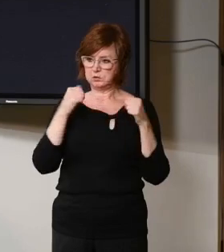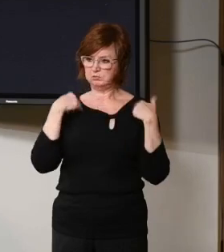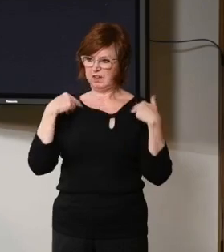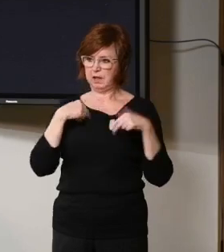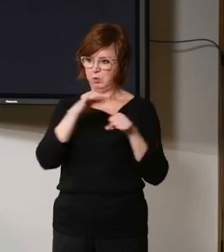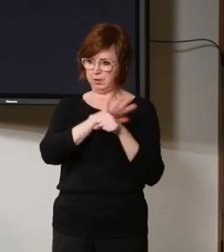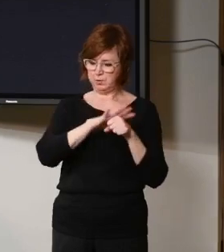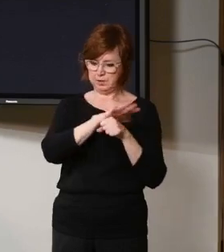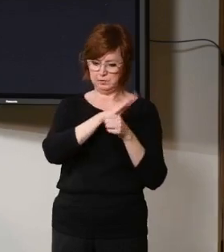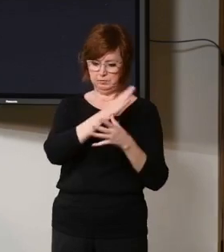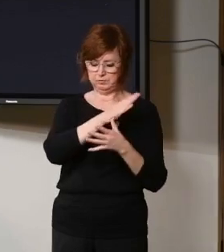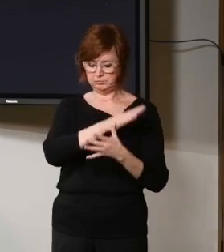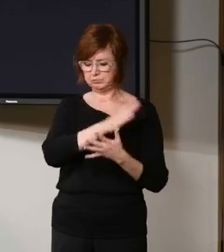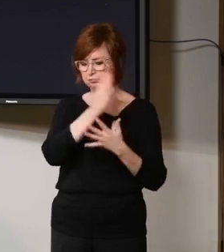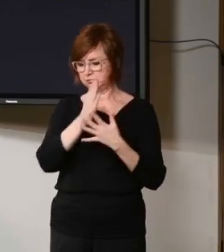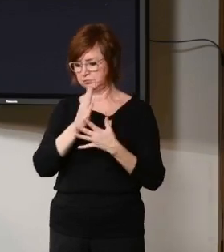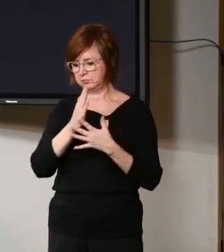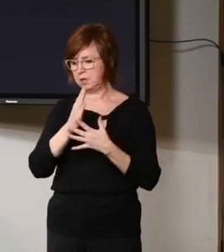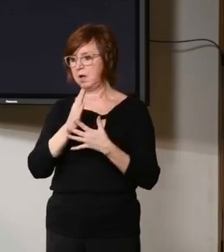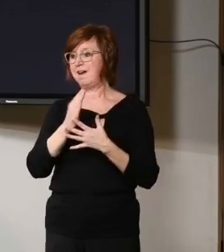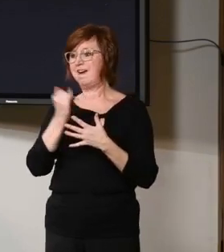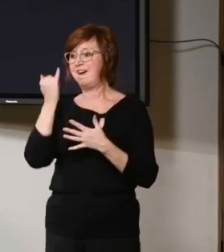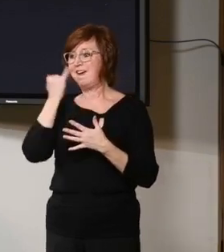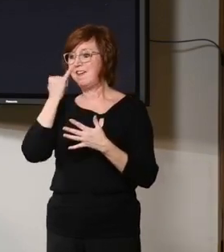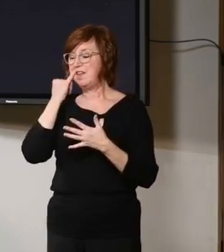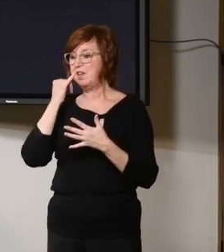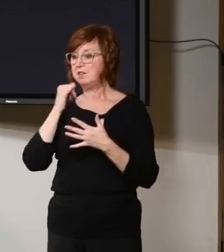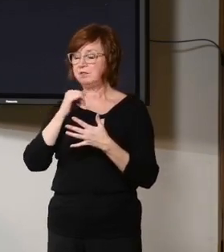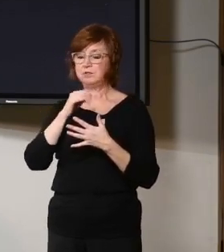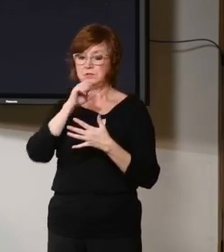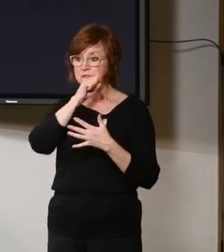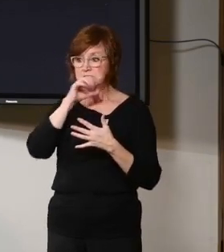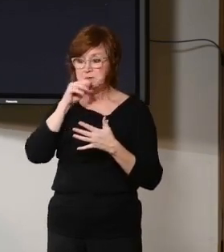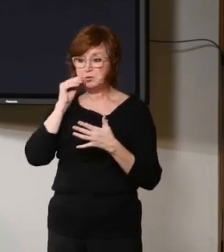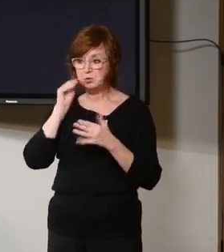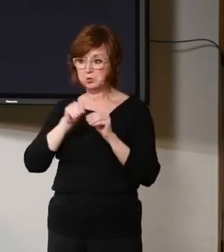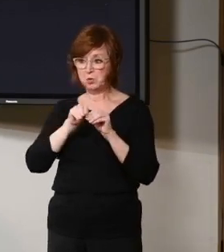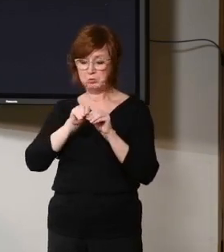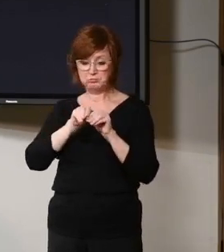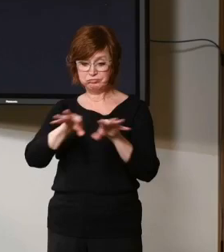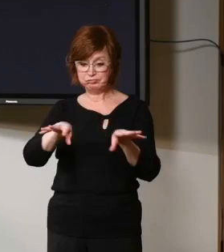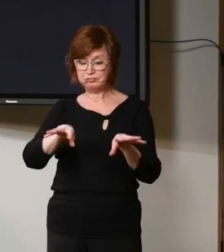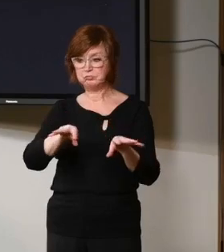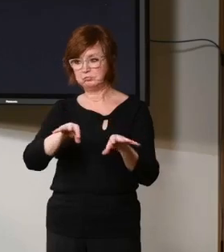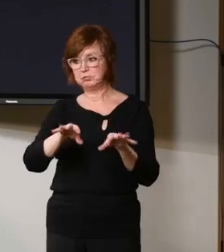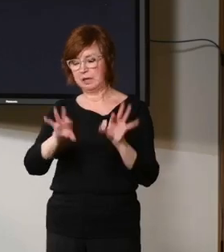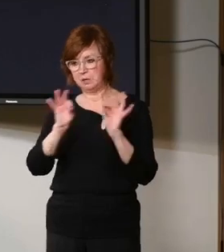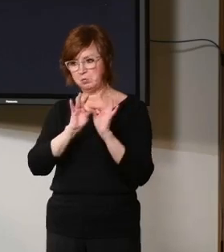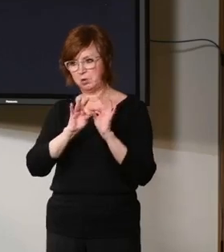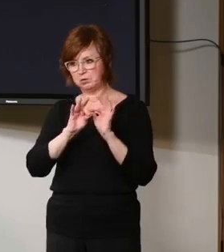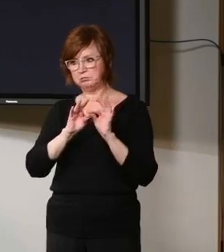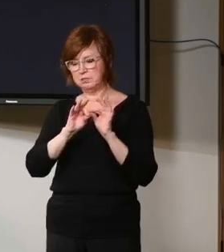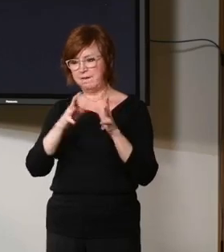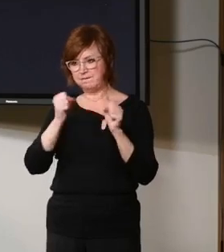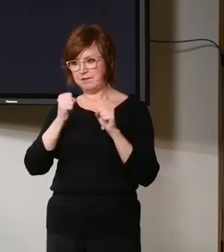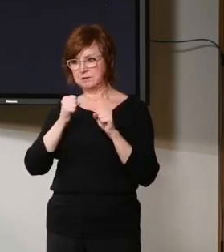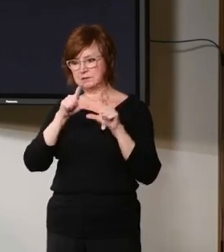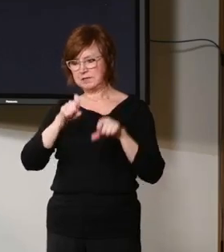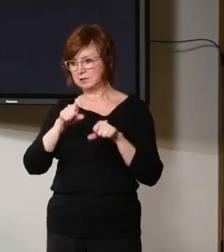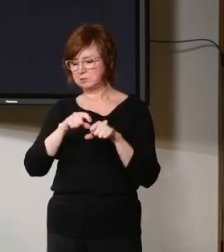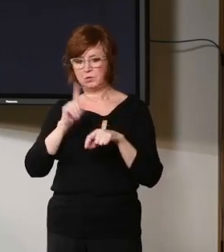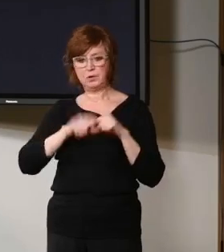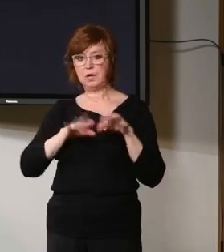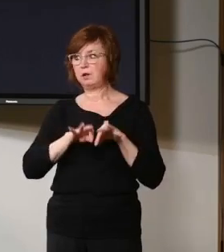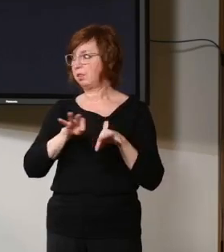province. Similarly, testing for outbreaks, whether it's a long-term care facility, is prioritized to be done in a day or 2. Testing